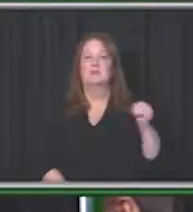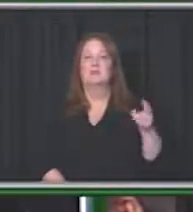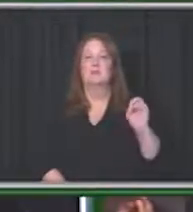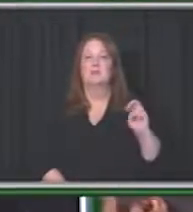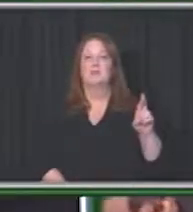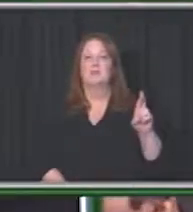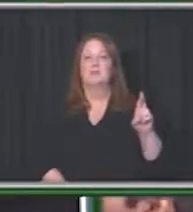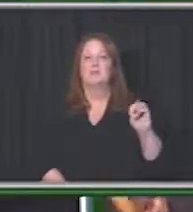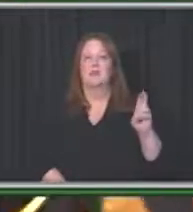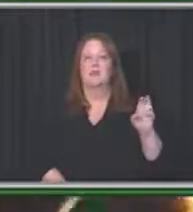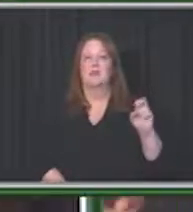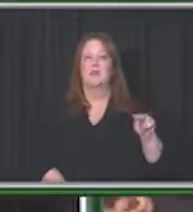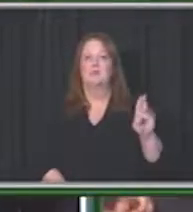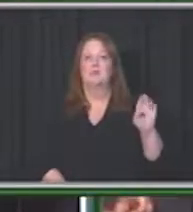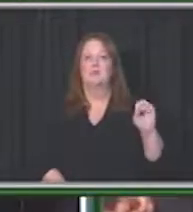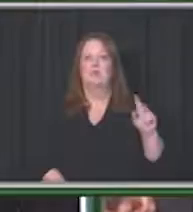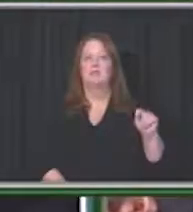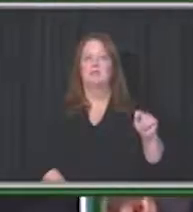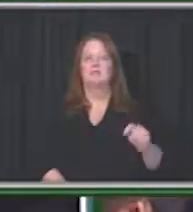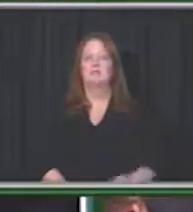Jennifer Aaron Brandt.